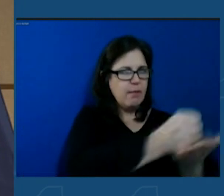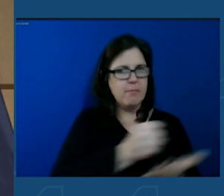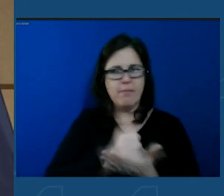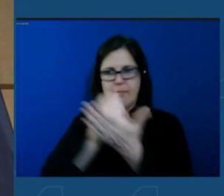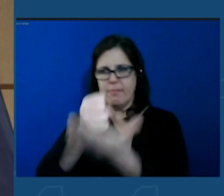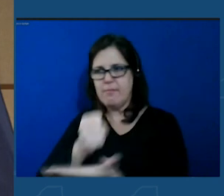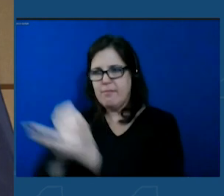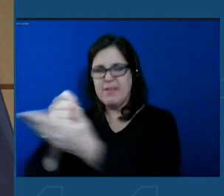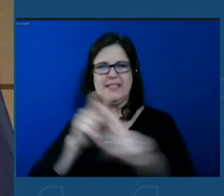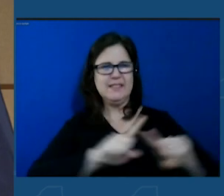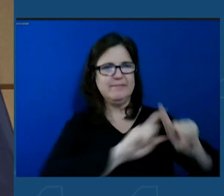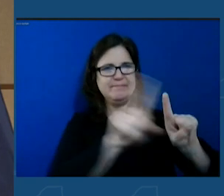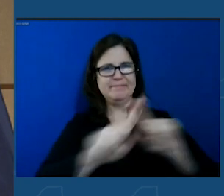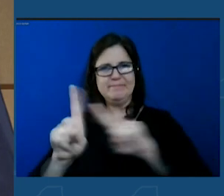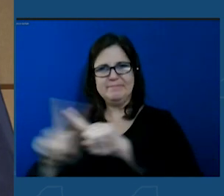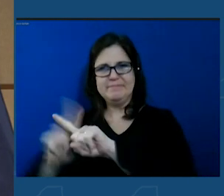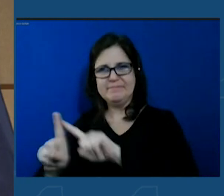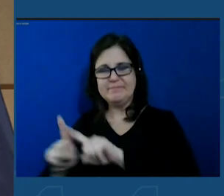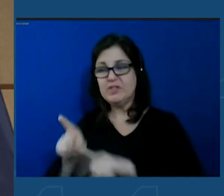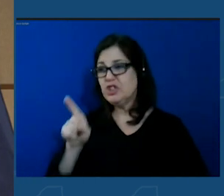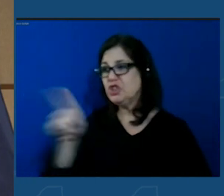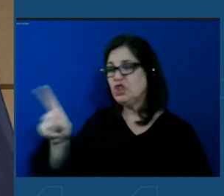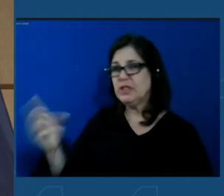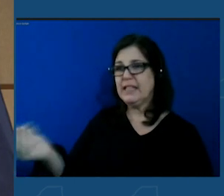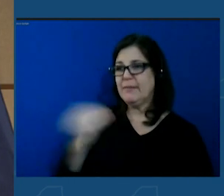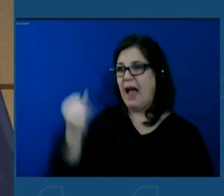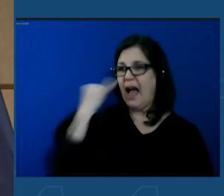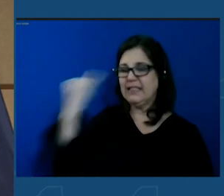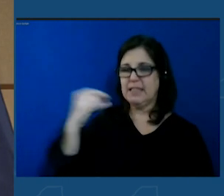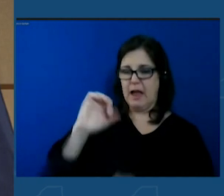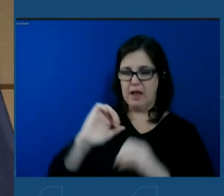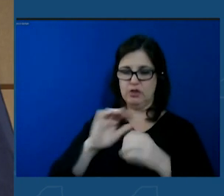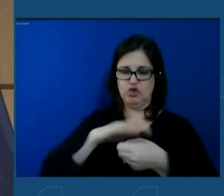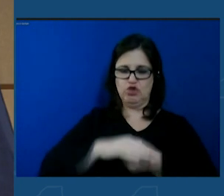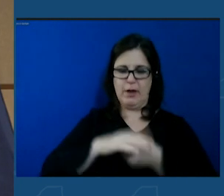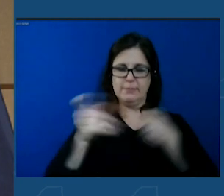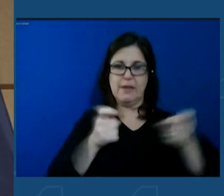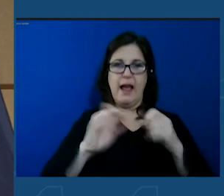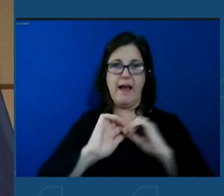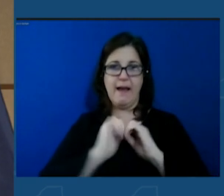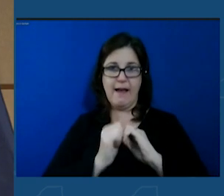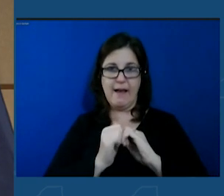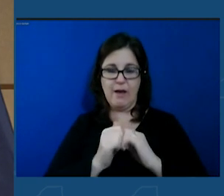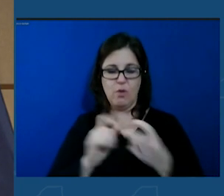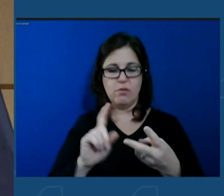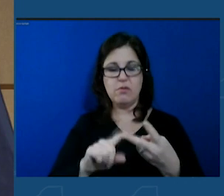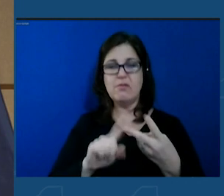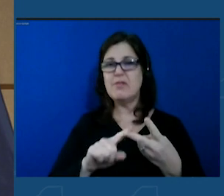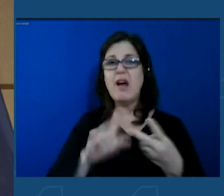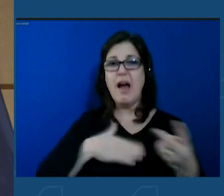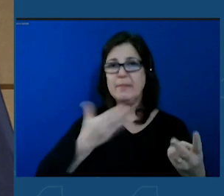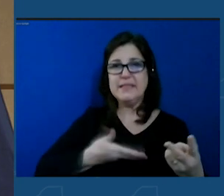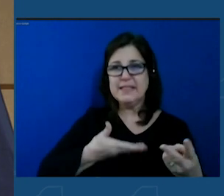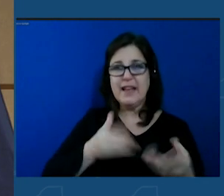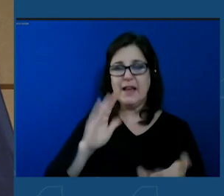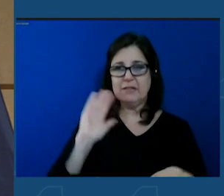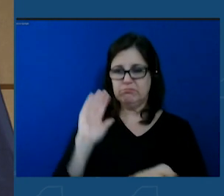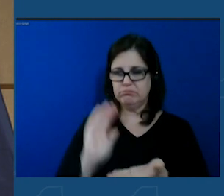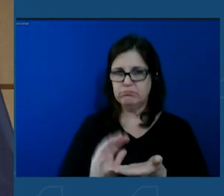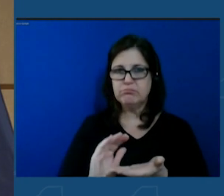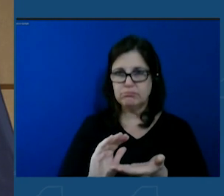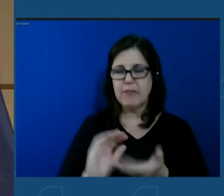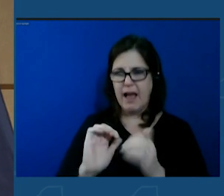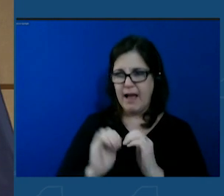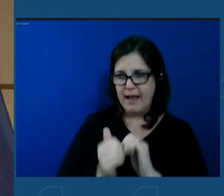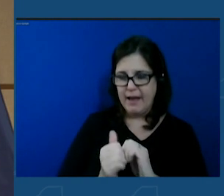Ms. Alana Vega gives me pointers on stress management and how not to be upset. She gives great advice, keeps